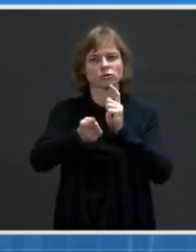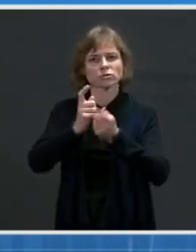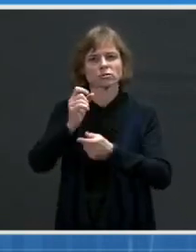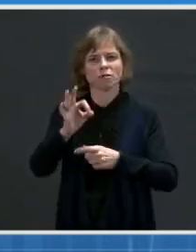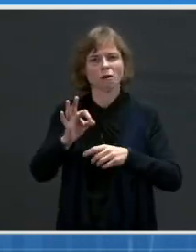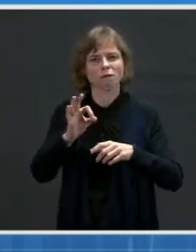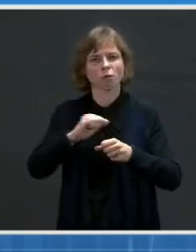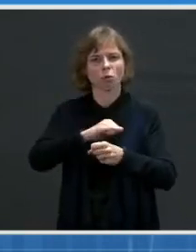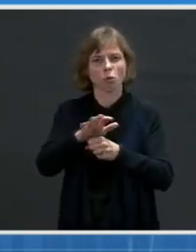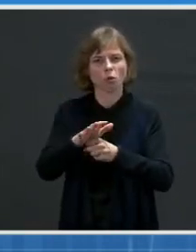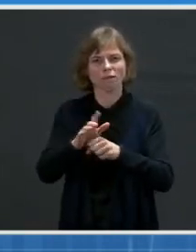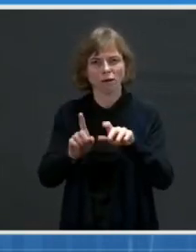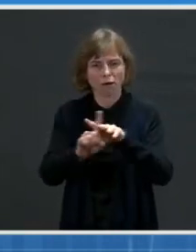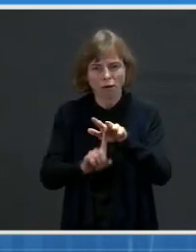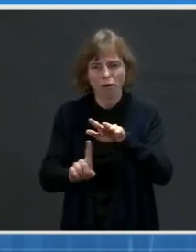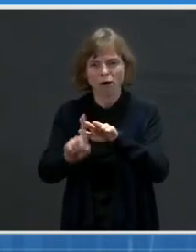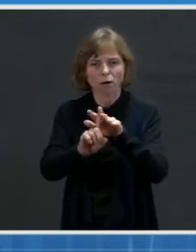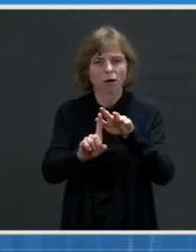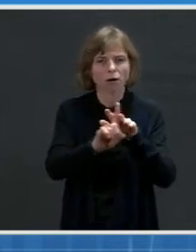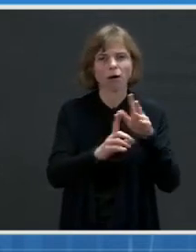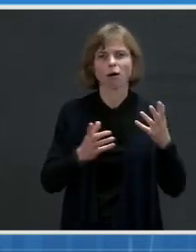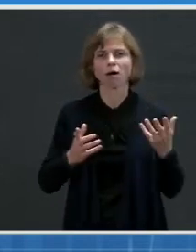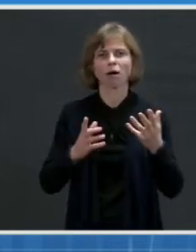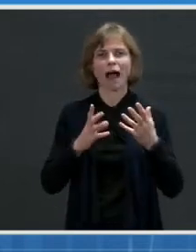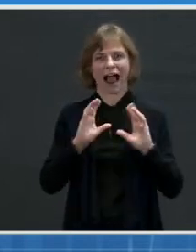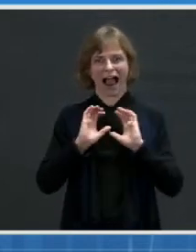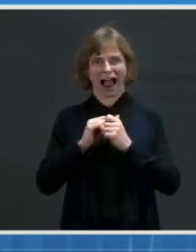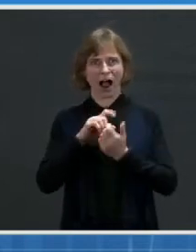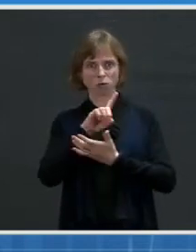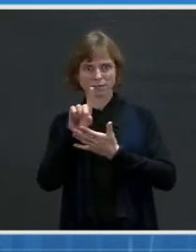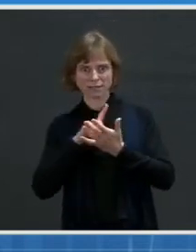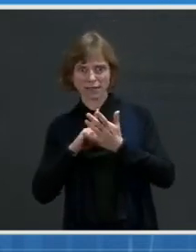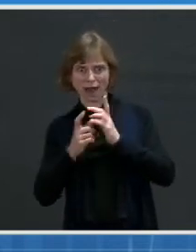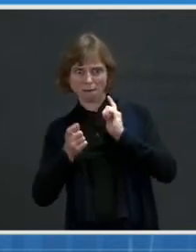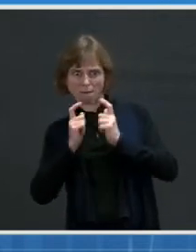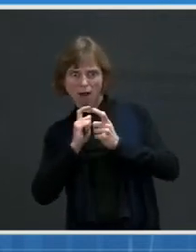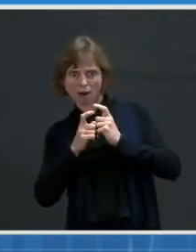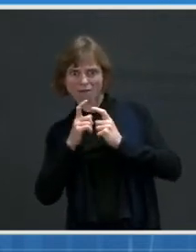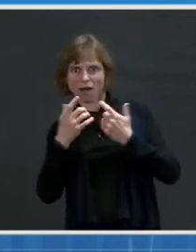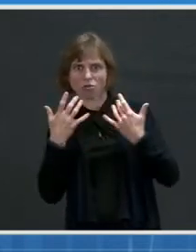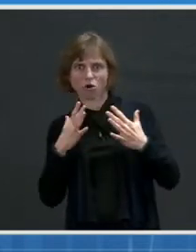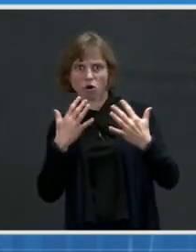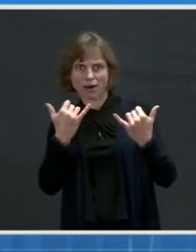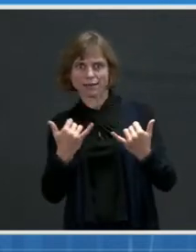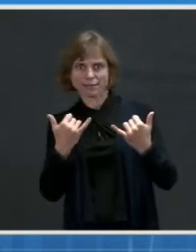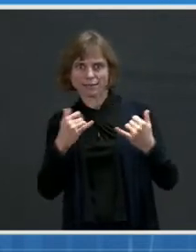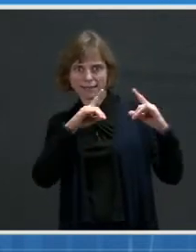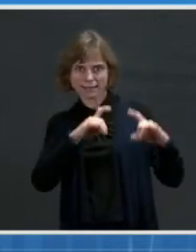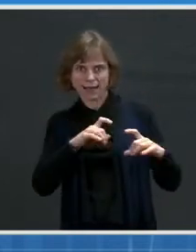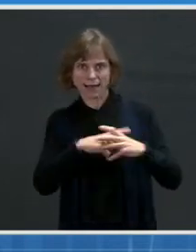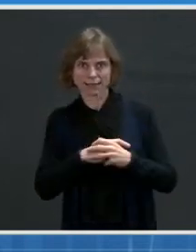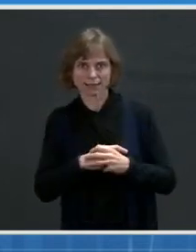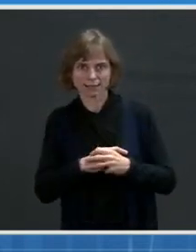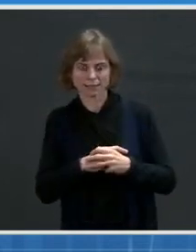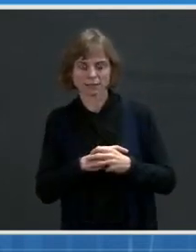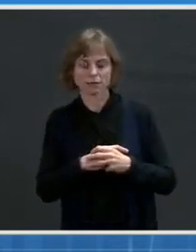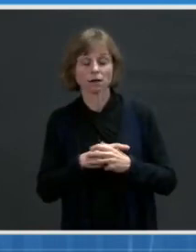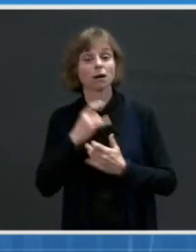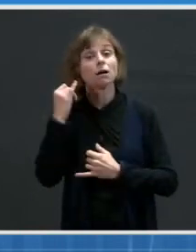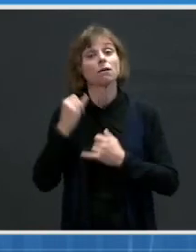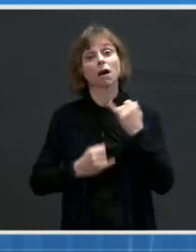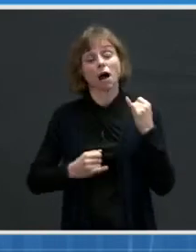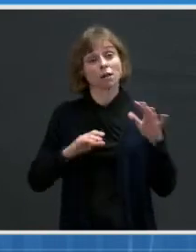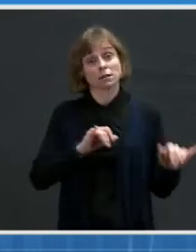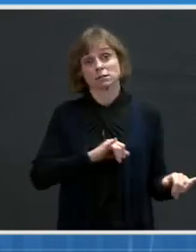to do when designing or modifying their existing tests. And finally, the same holds true